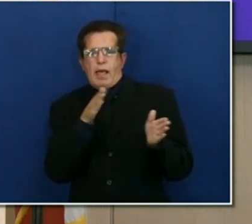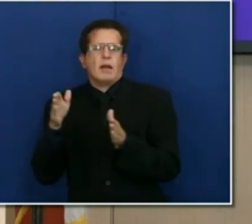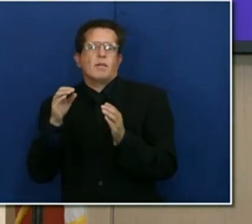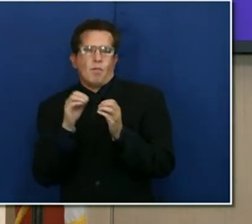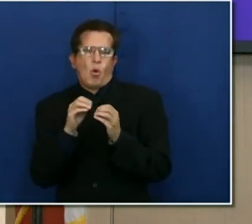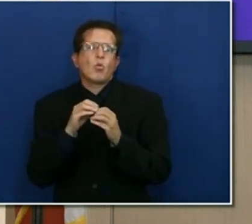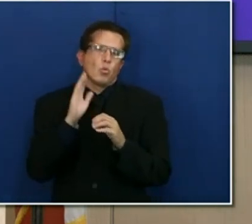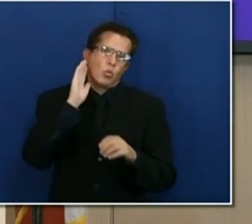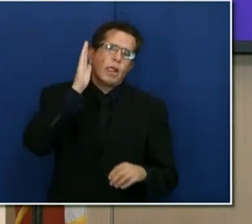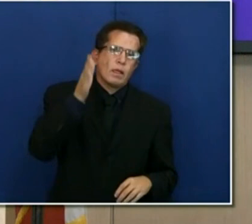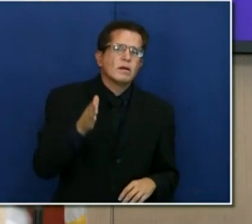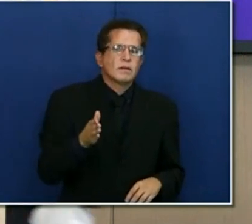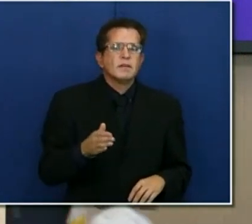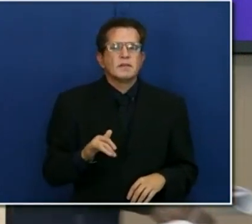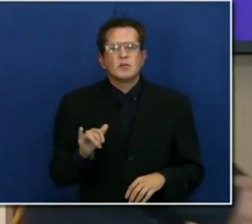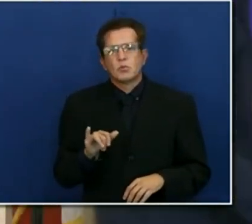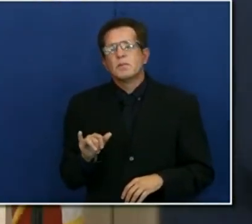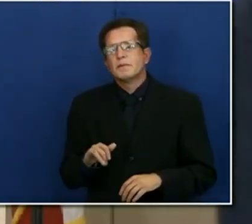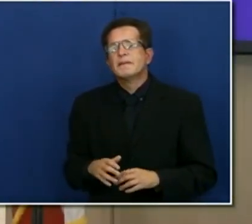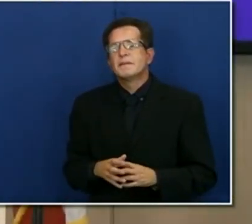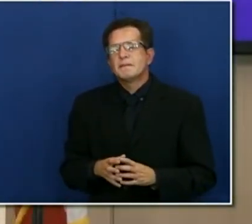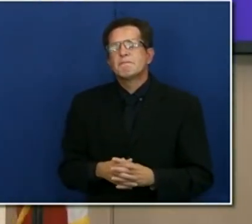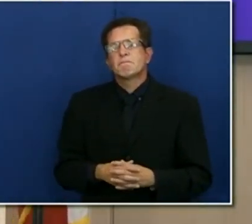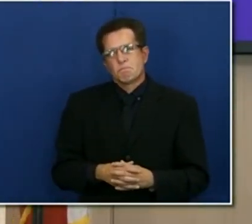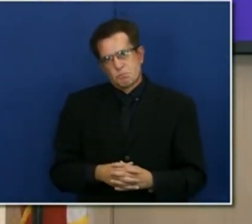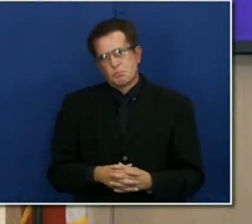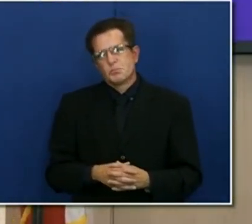Thank you, Dr. McDonald.